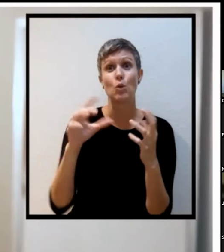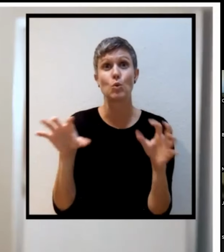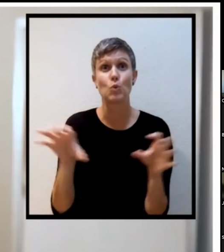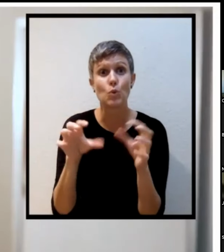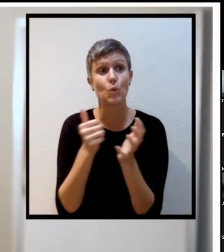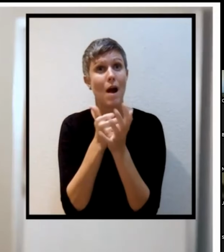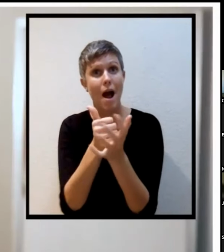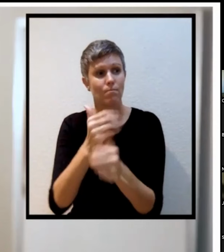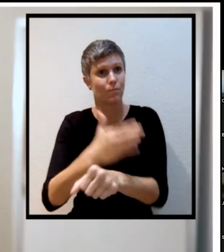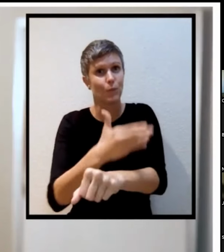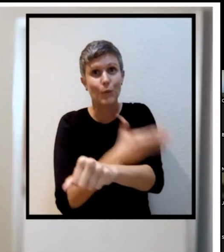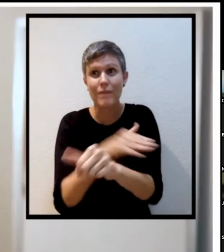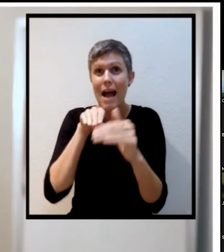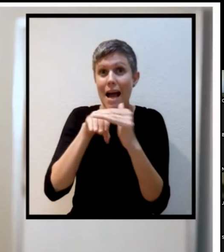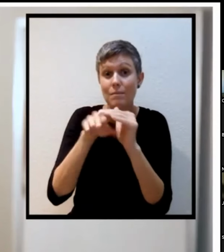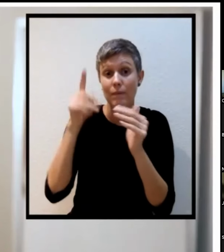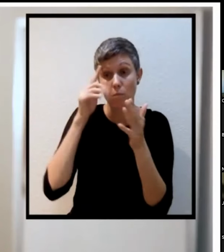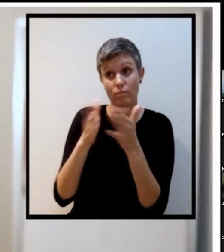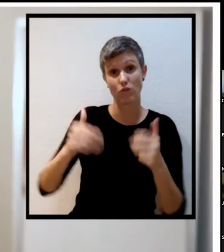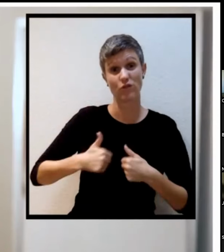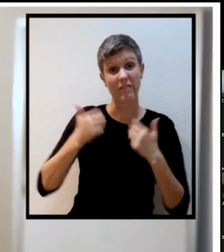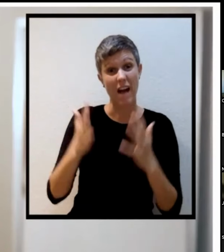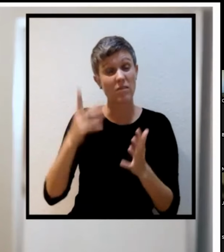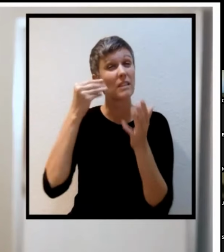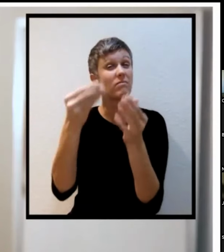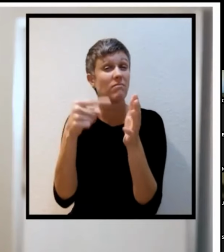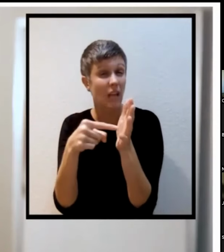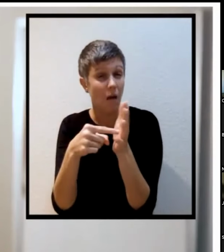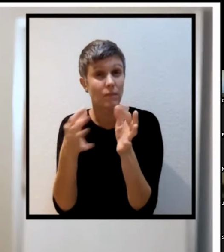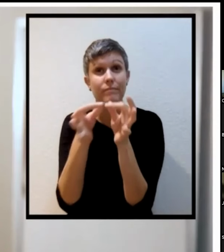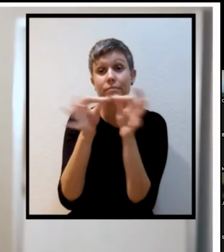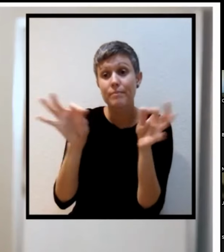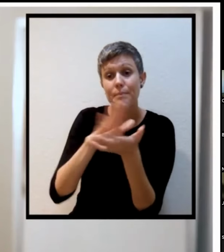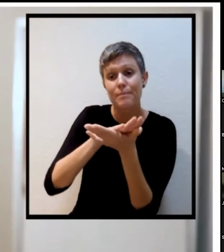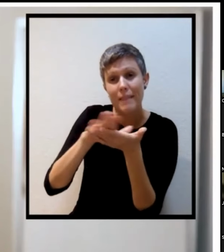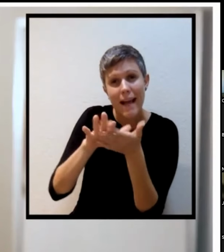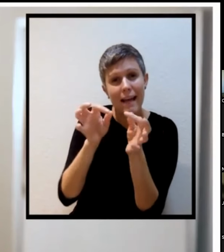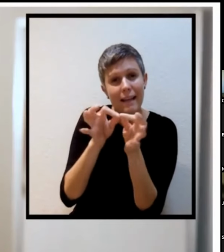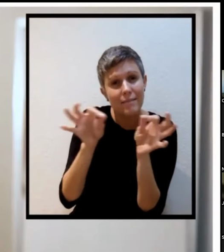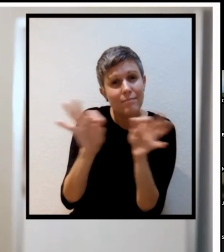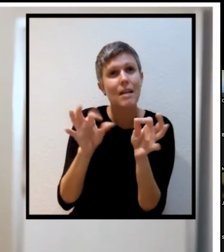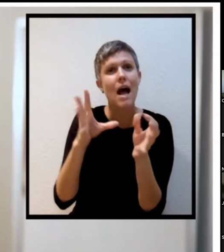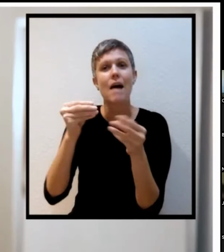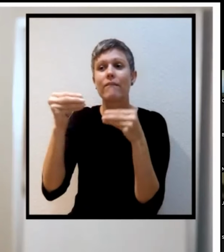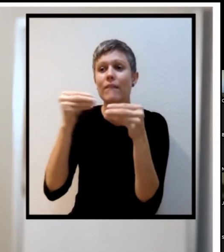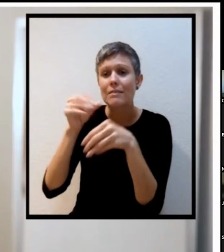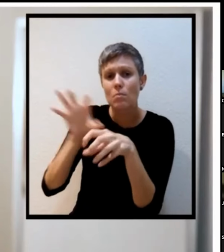to every survivor, such as communicating in plain language and offering flexible appointment times and